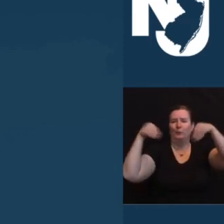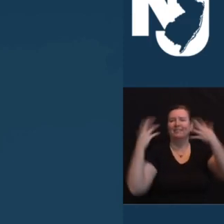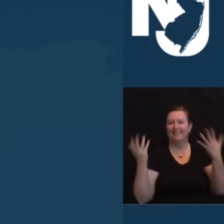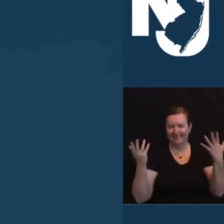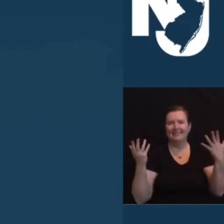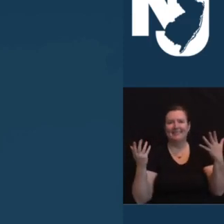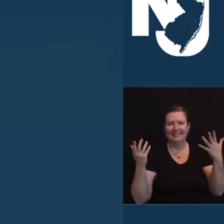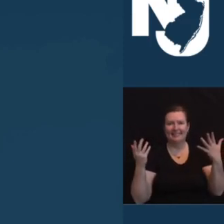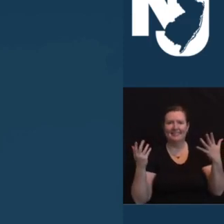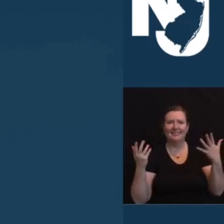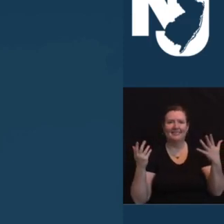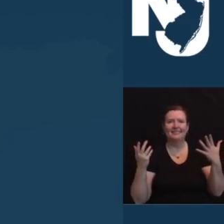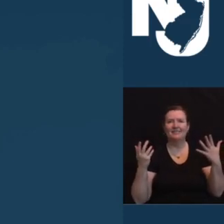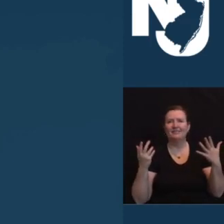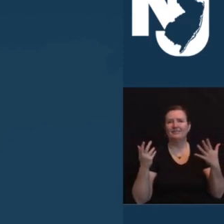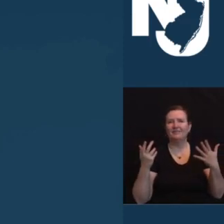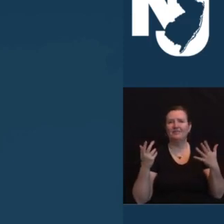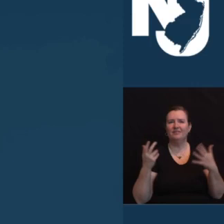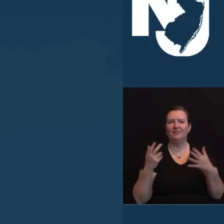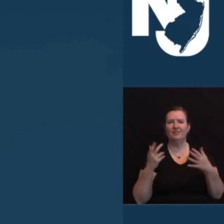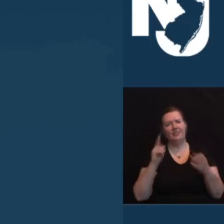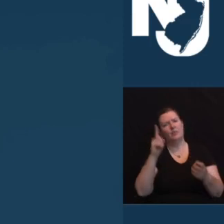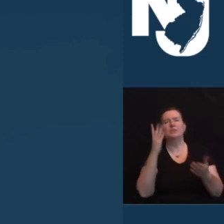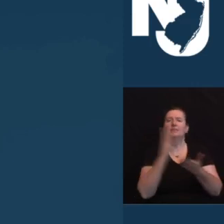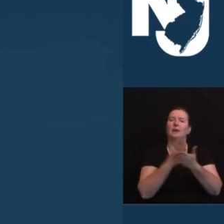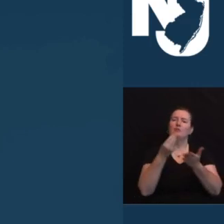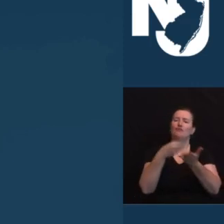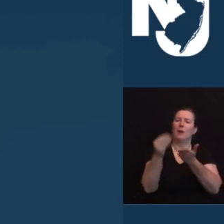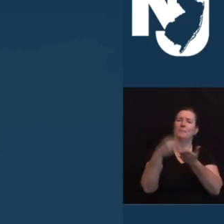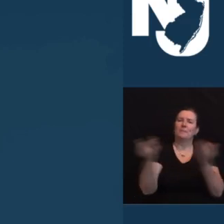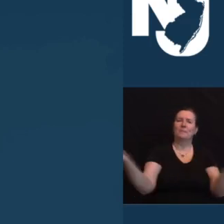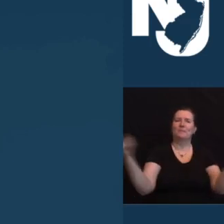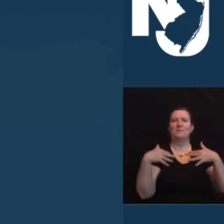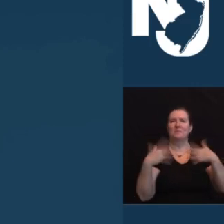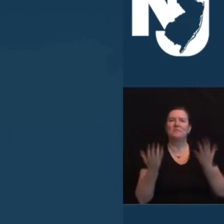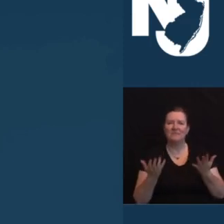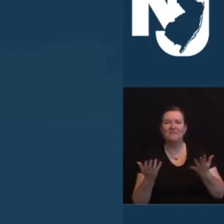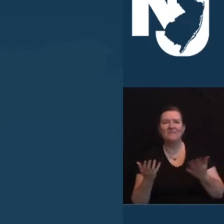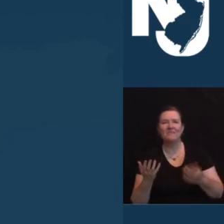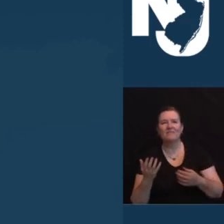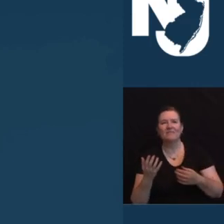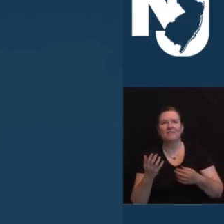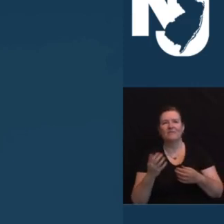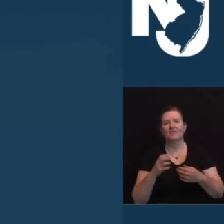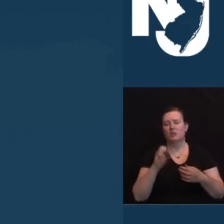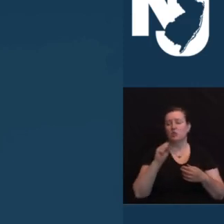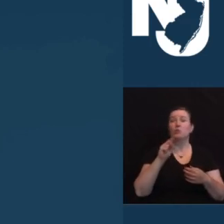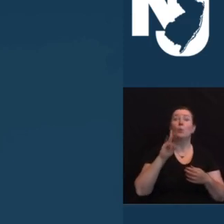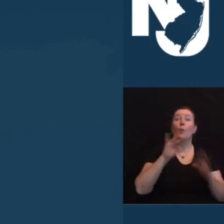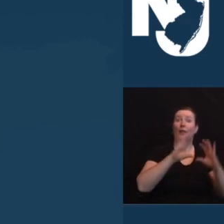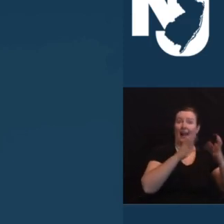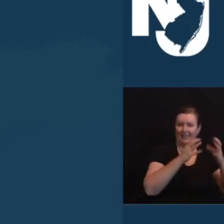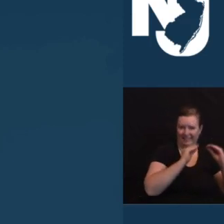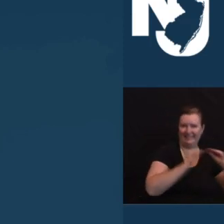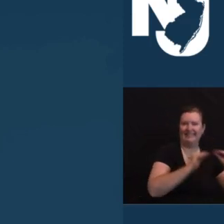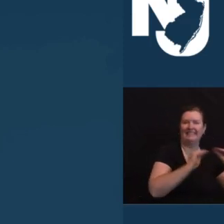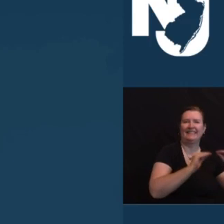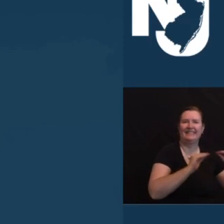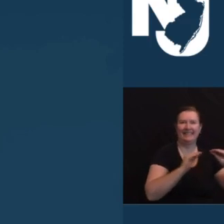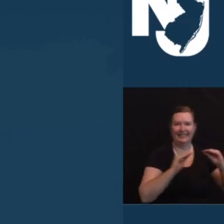an all-in, one-shop studio and classroom for 16 years. She would go on to co-found the